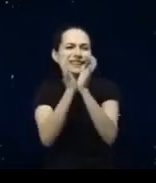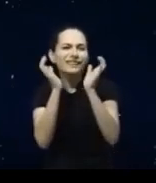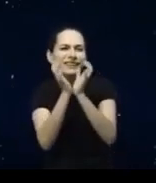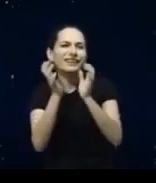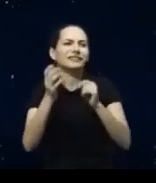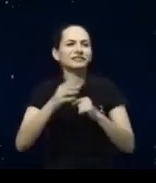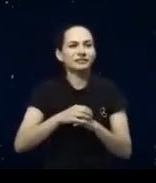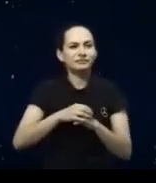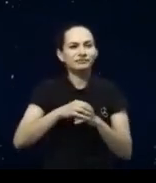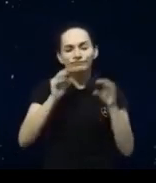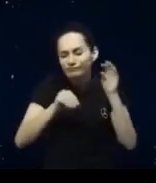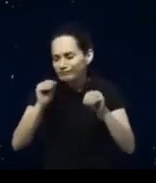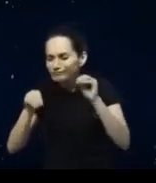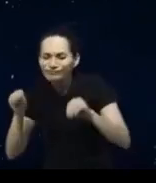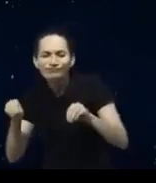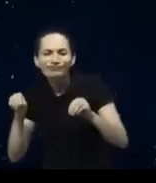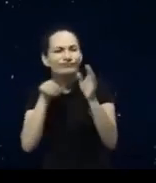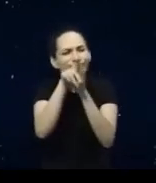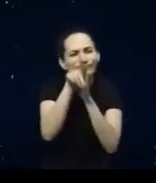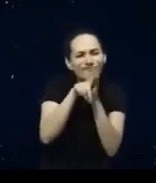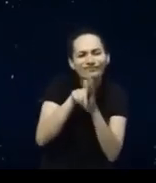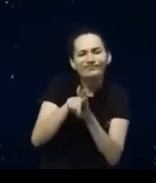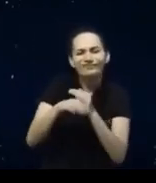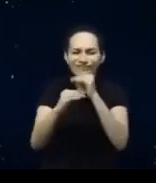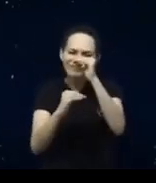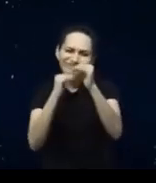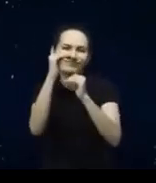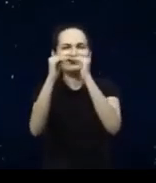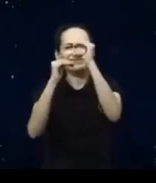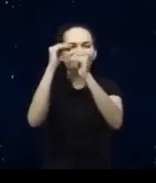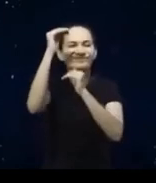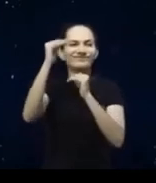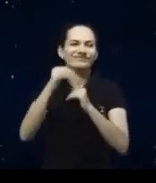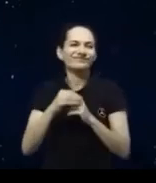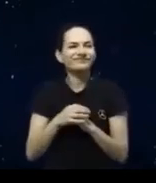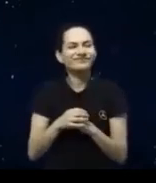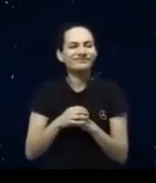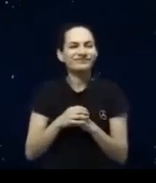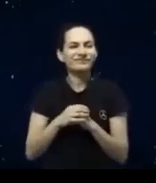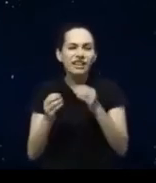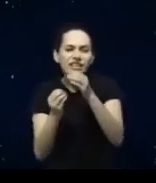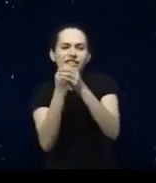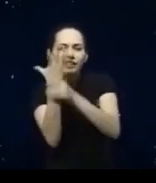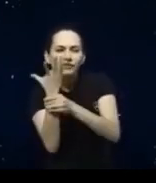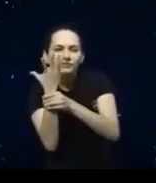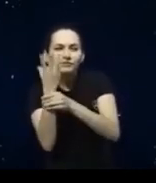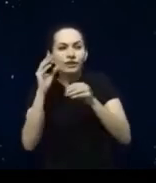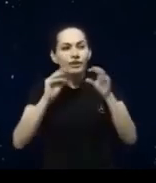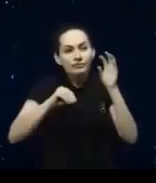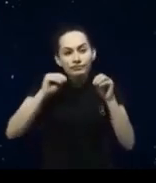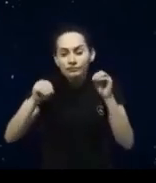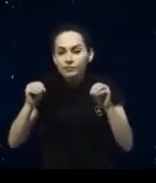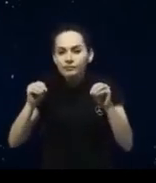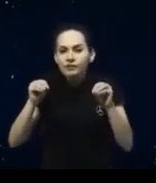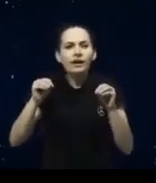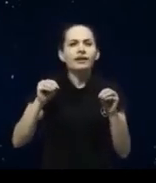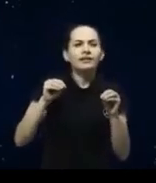in production, in research and development, creating one of the most